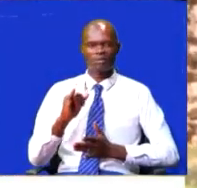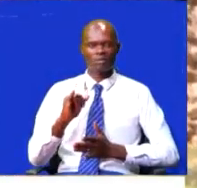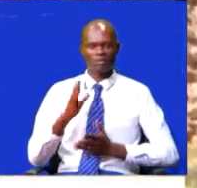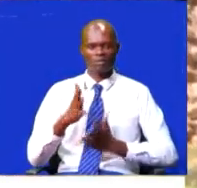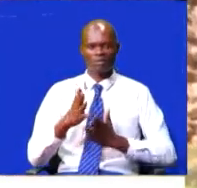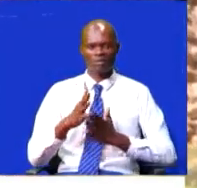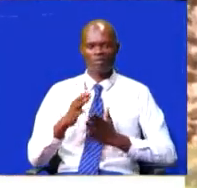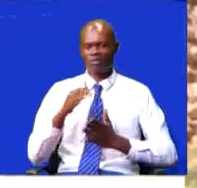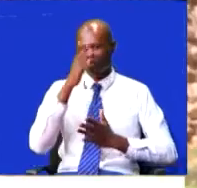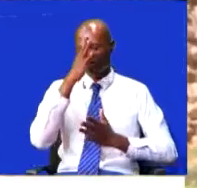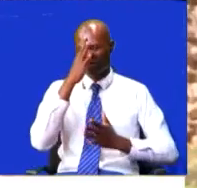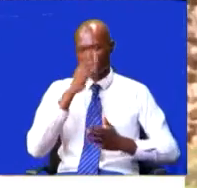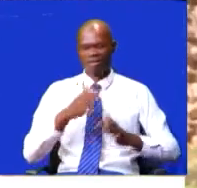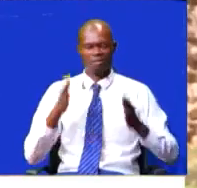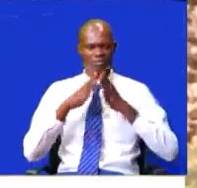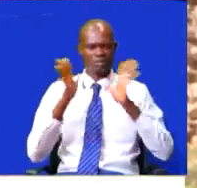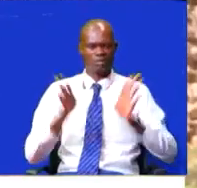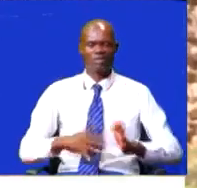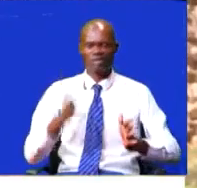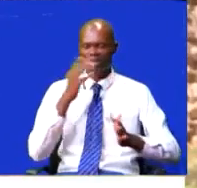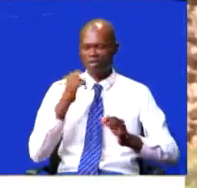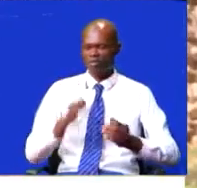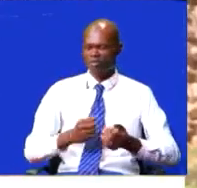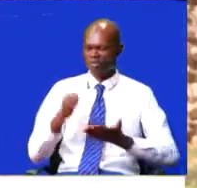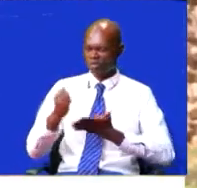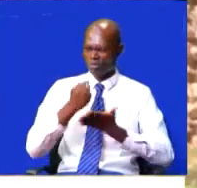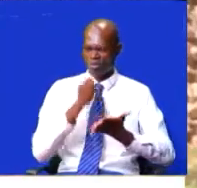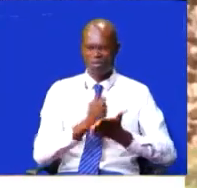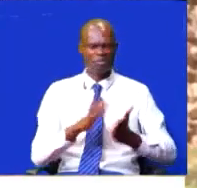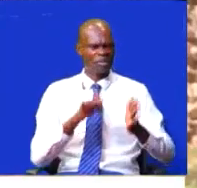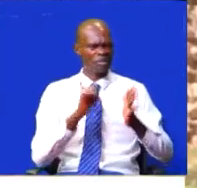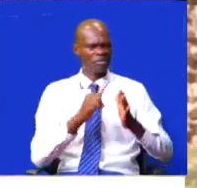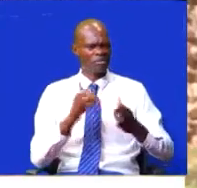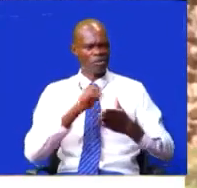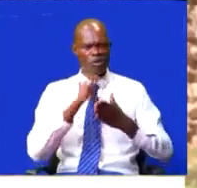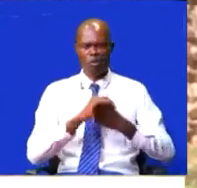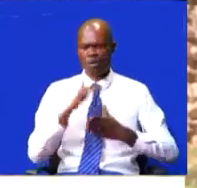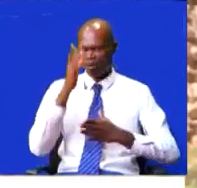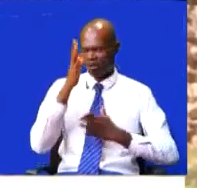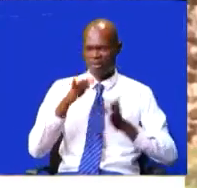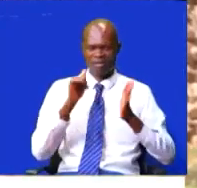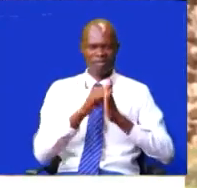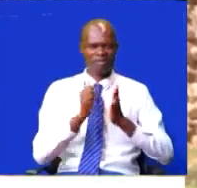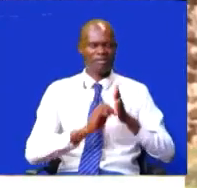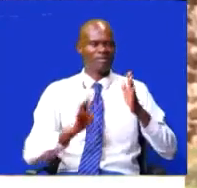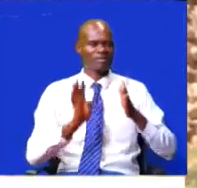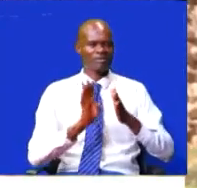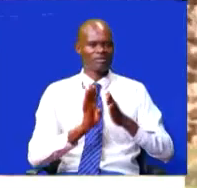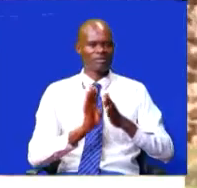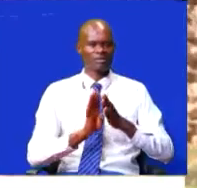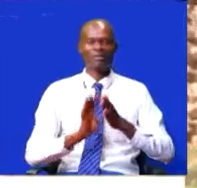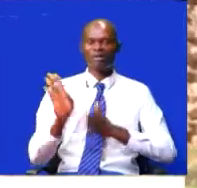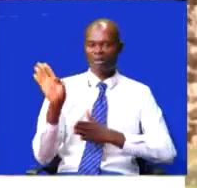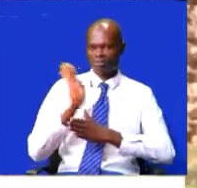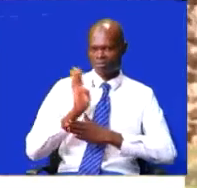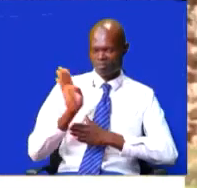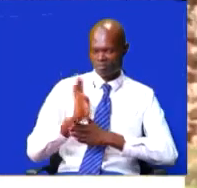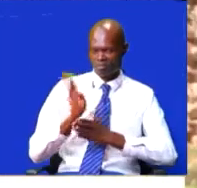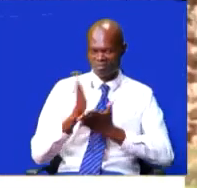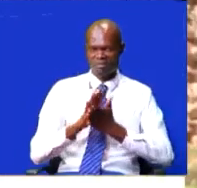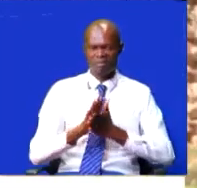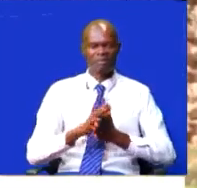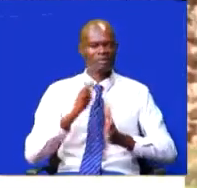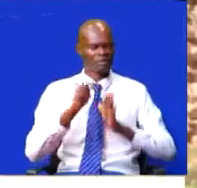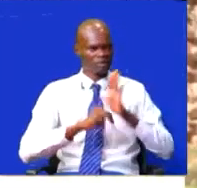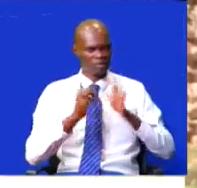I want him to confirm or deny that the British company or the British firm that